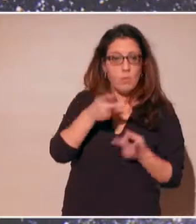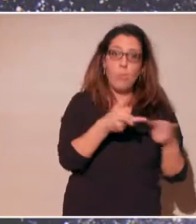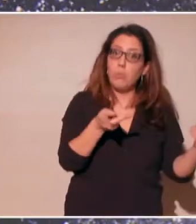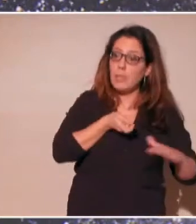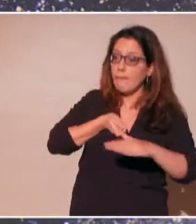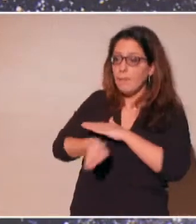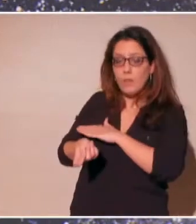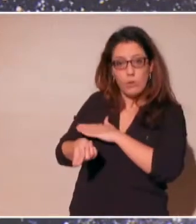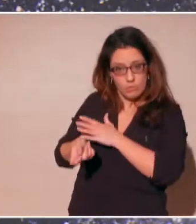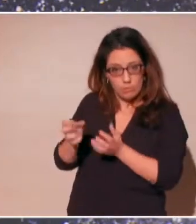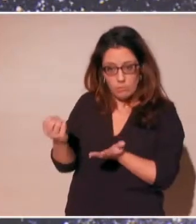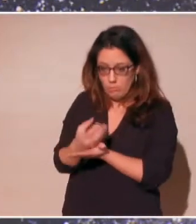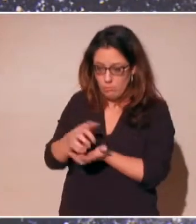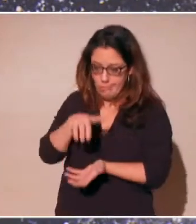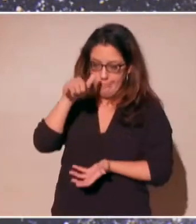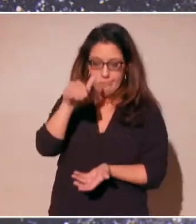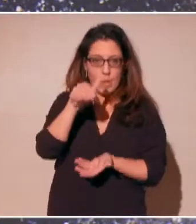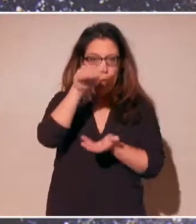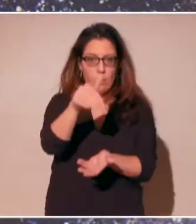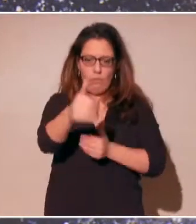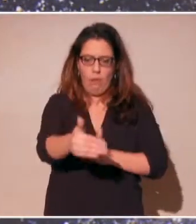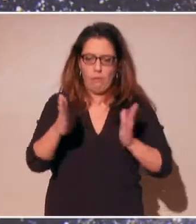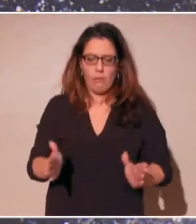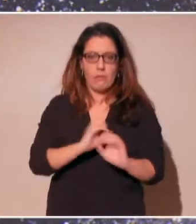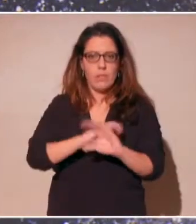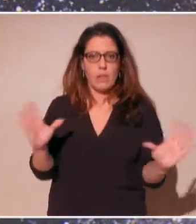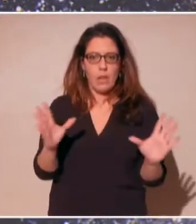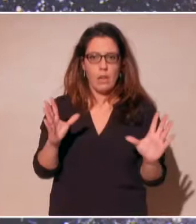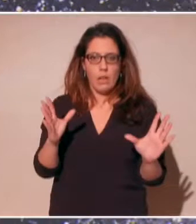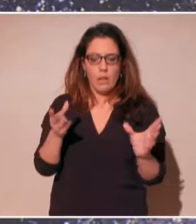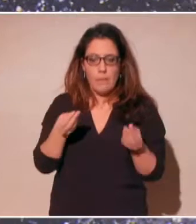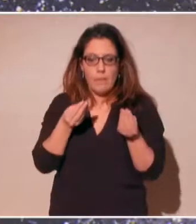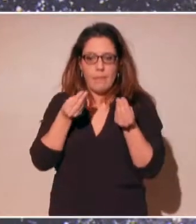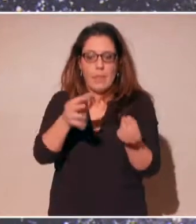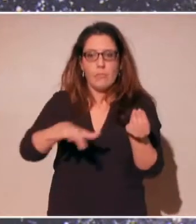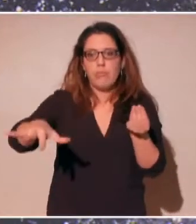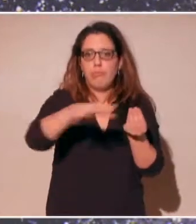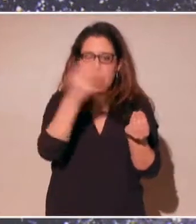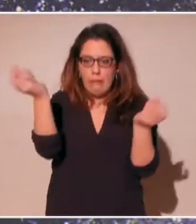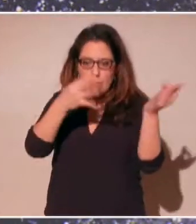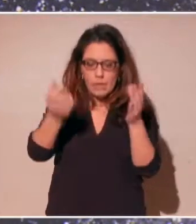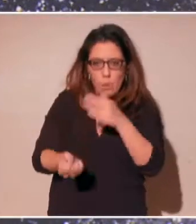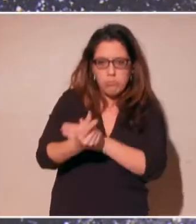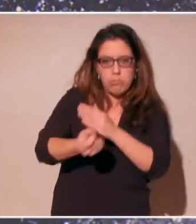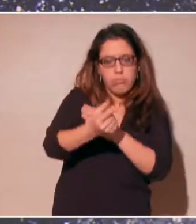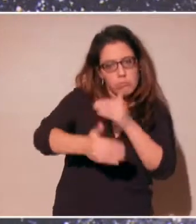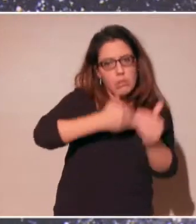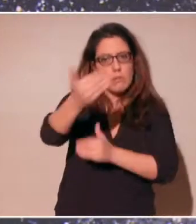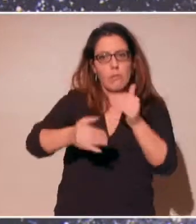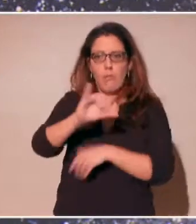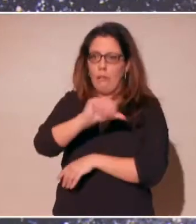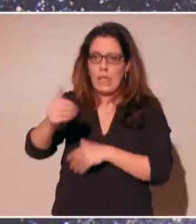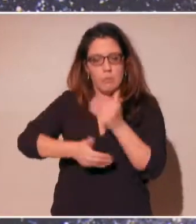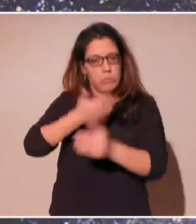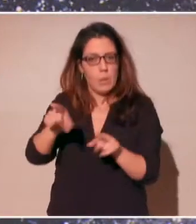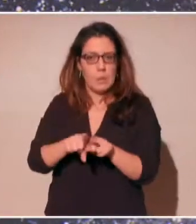Vidal. So this means that for projects which have been funded through the taxpayers' contributions or through public money, we would make the